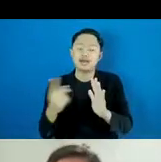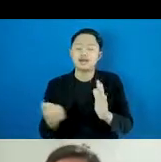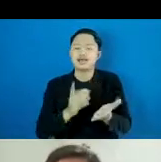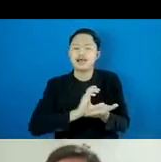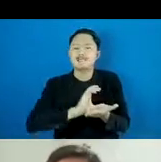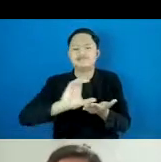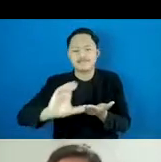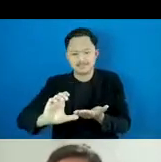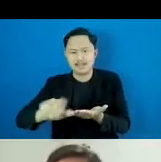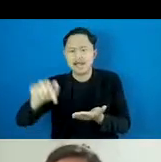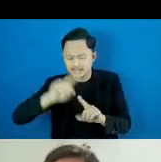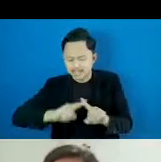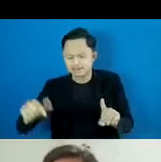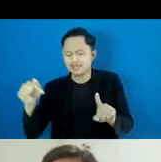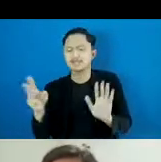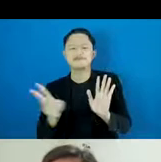problem because these